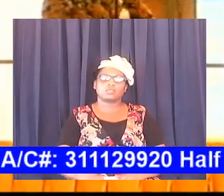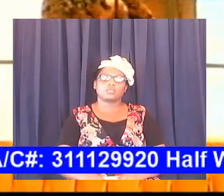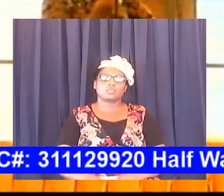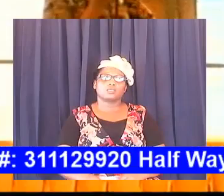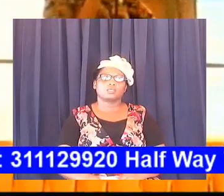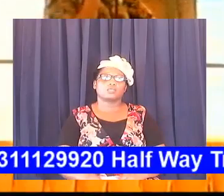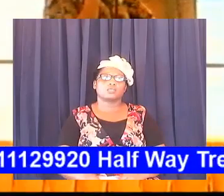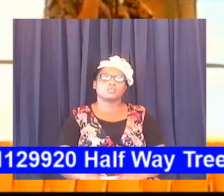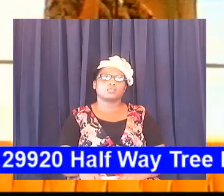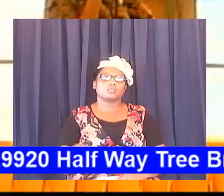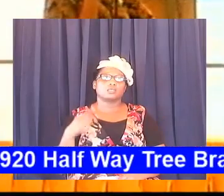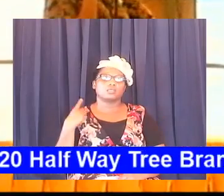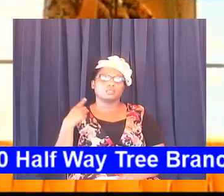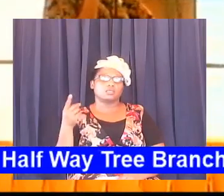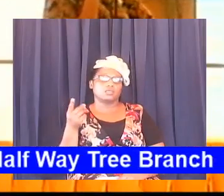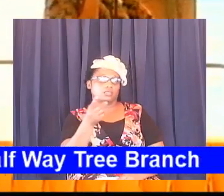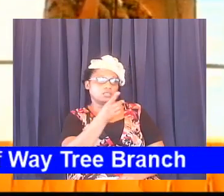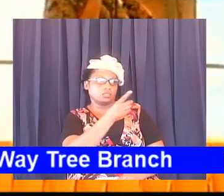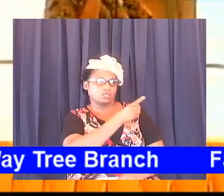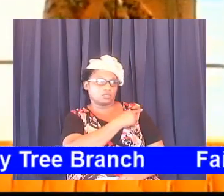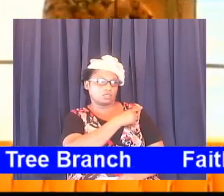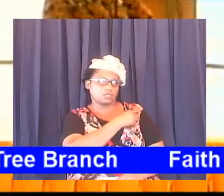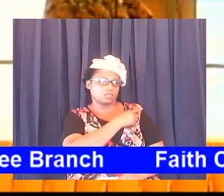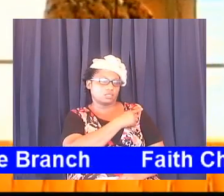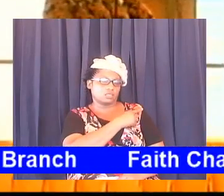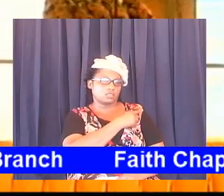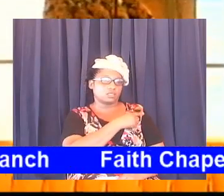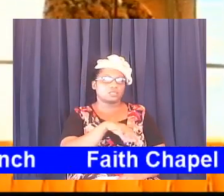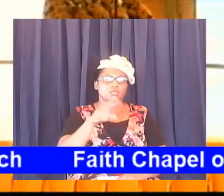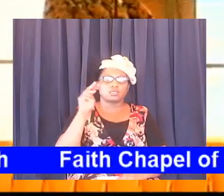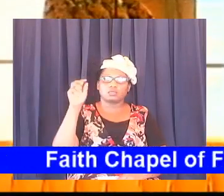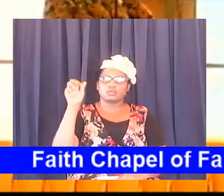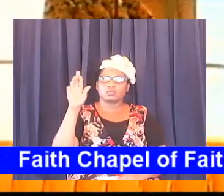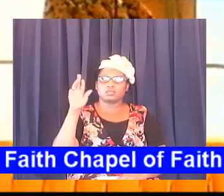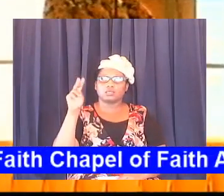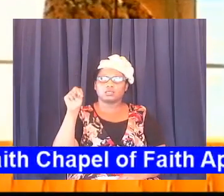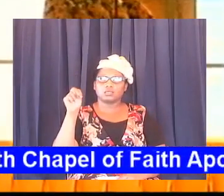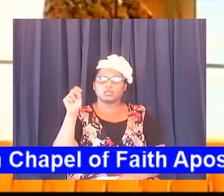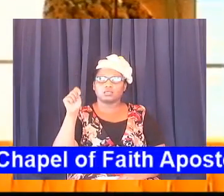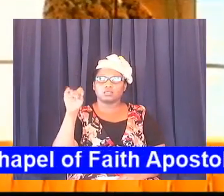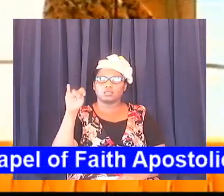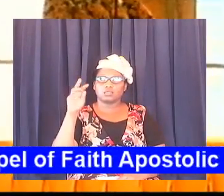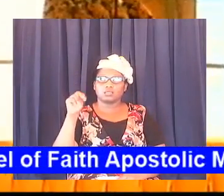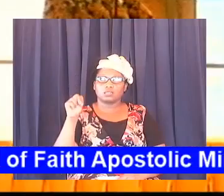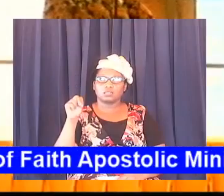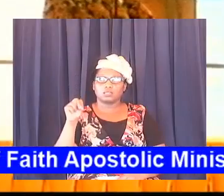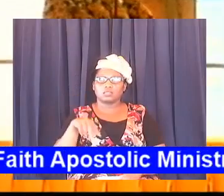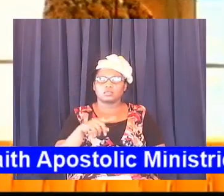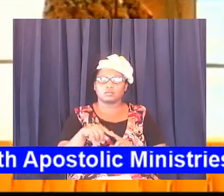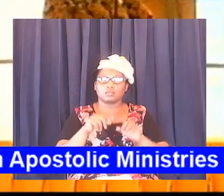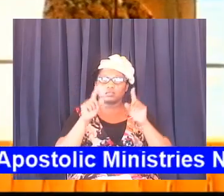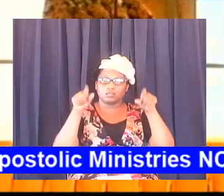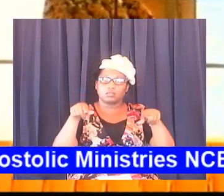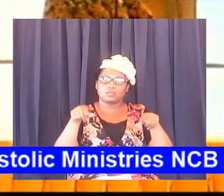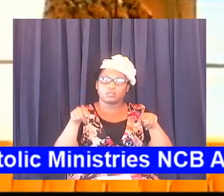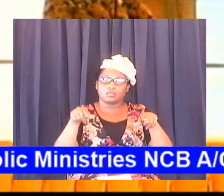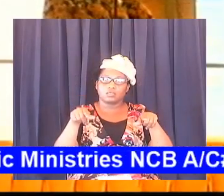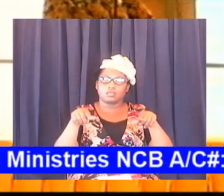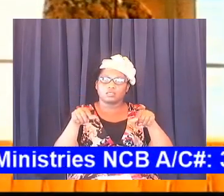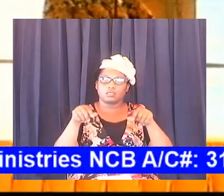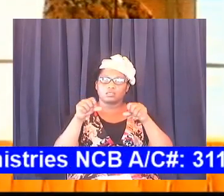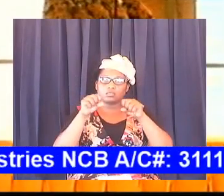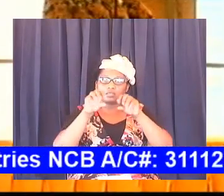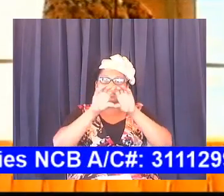I told him to wait a little bit, but when we look at the screen on our television or on